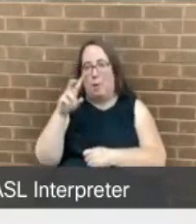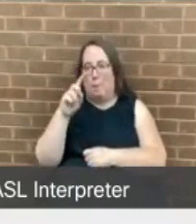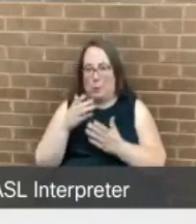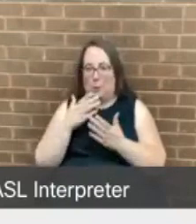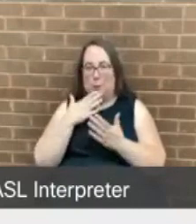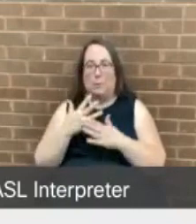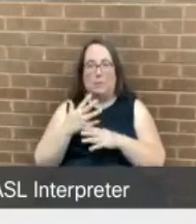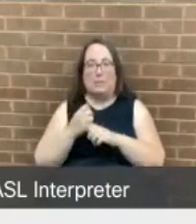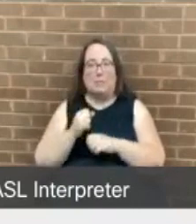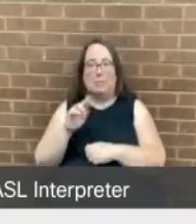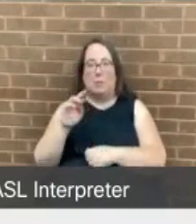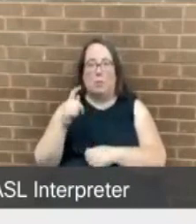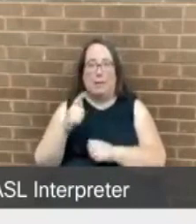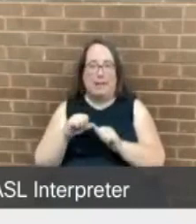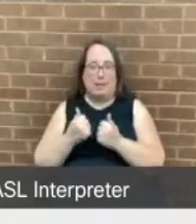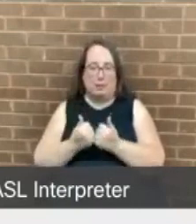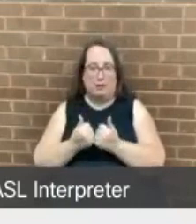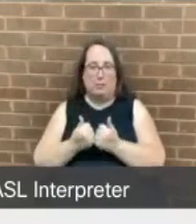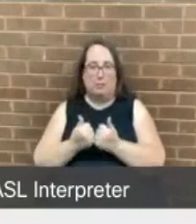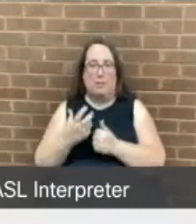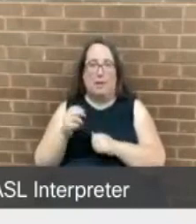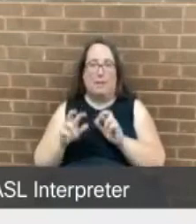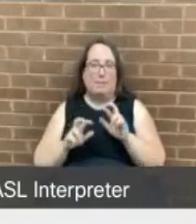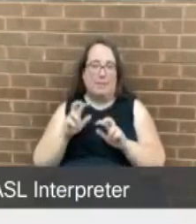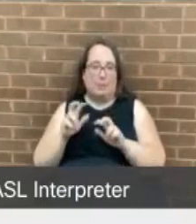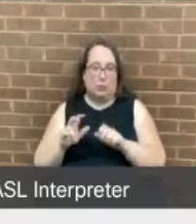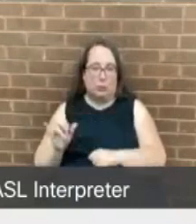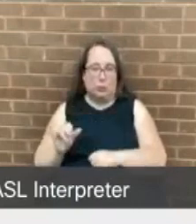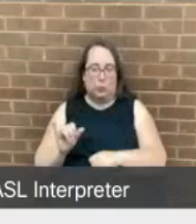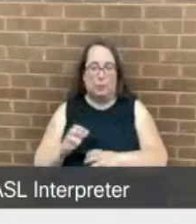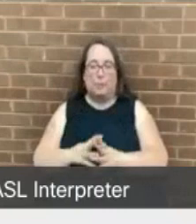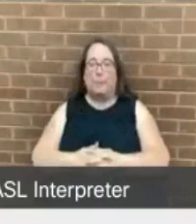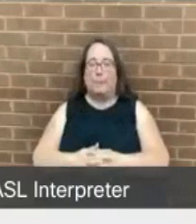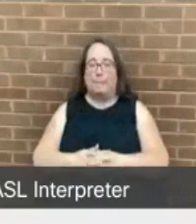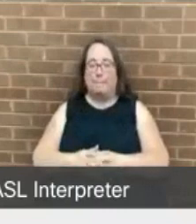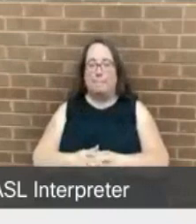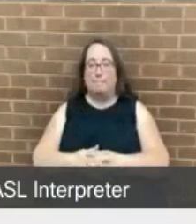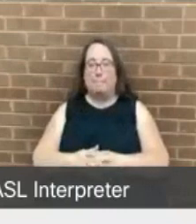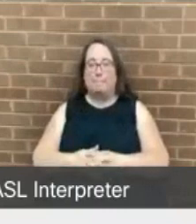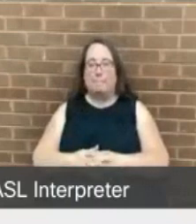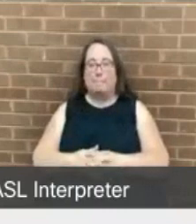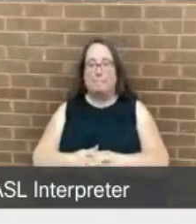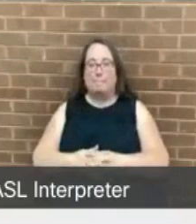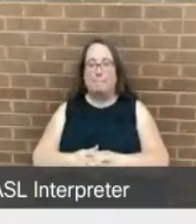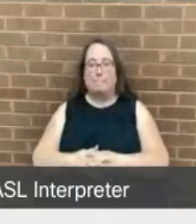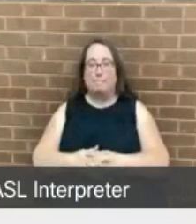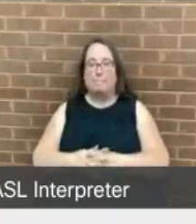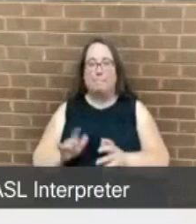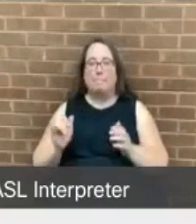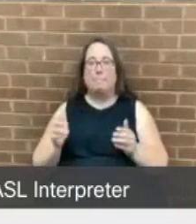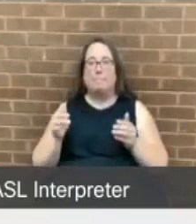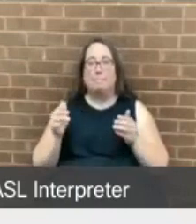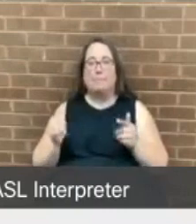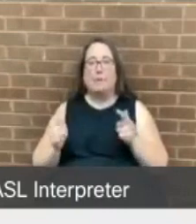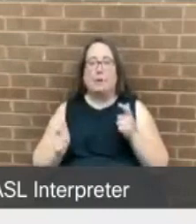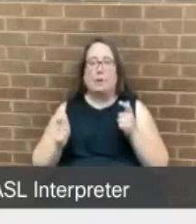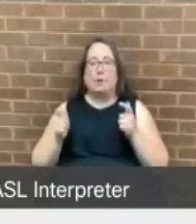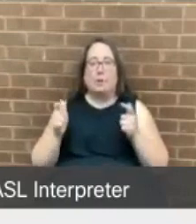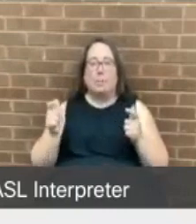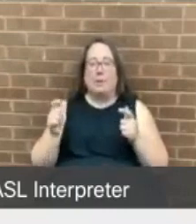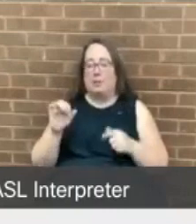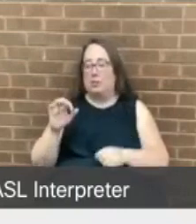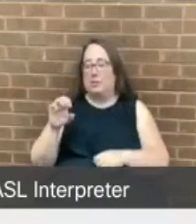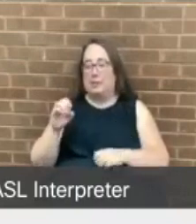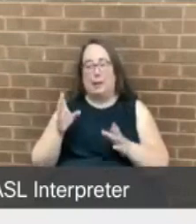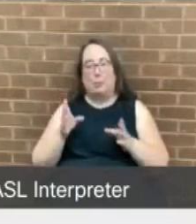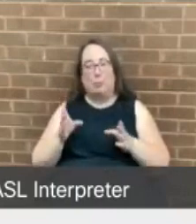by rating agencies and investors alike. We also are moving forward on major site preparation and